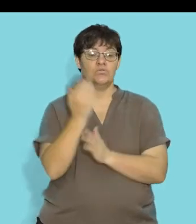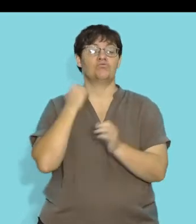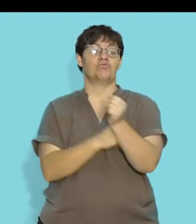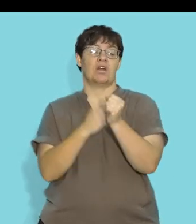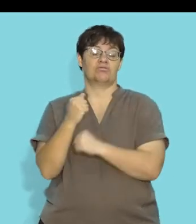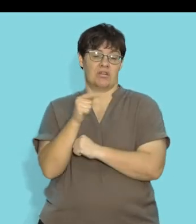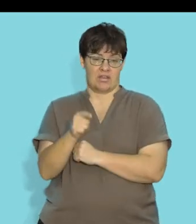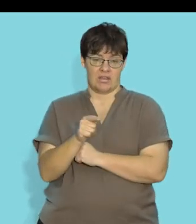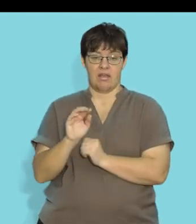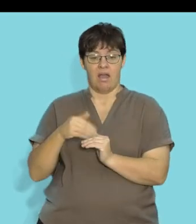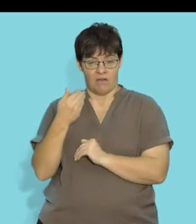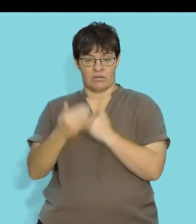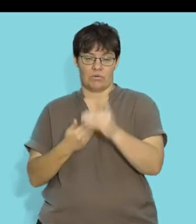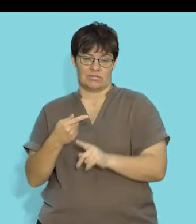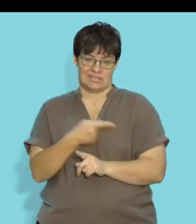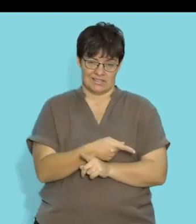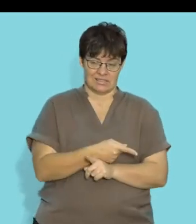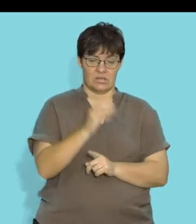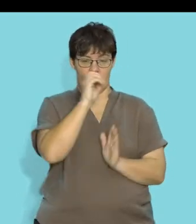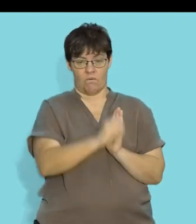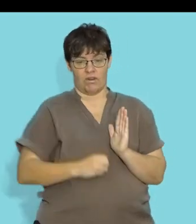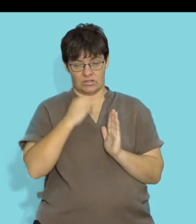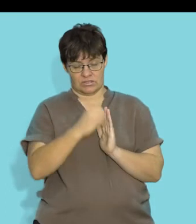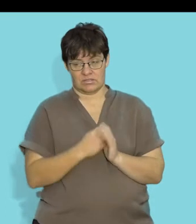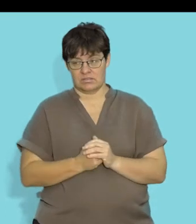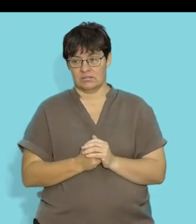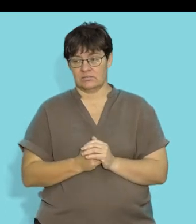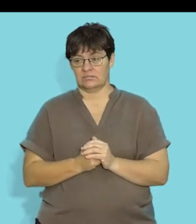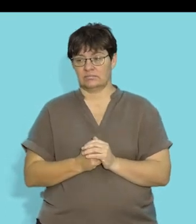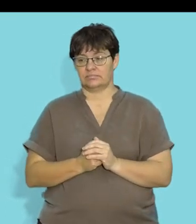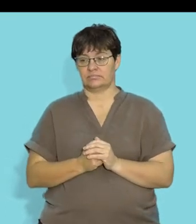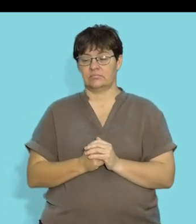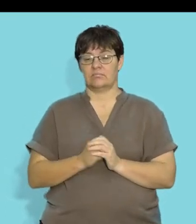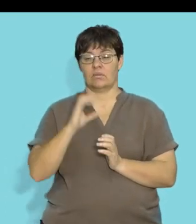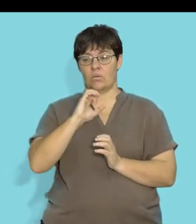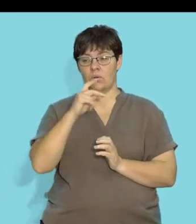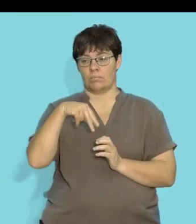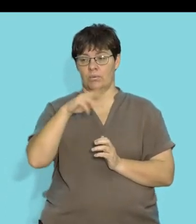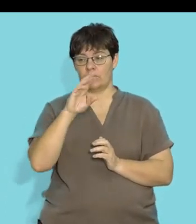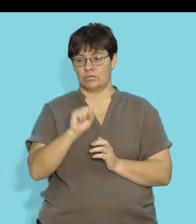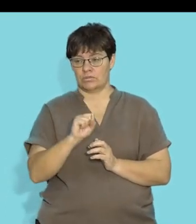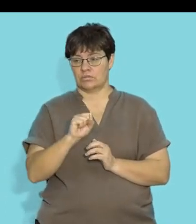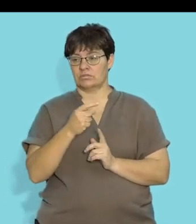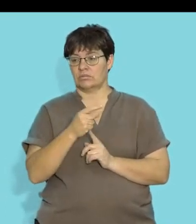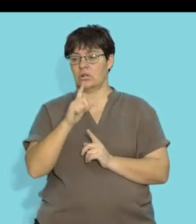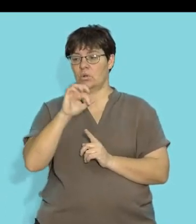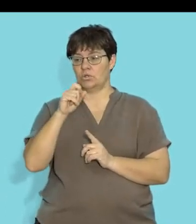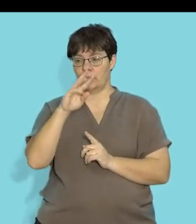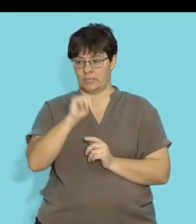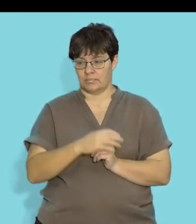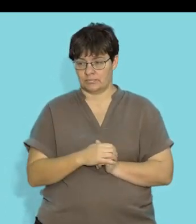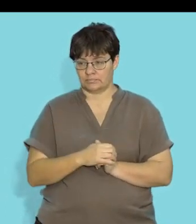new structure that is formed after the process of ovulation. So the question there, the answer to that would be the corpus